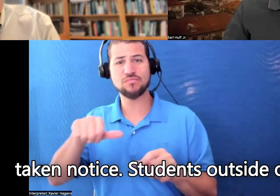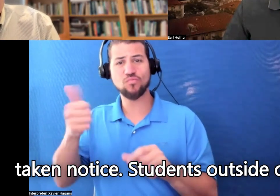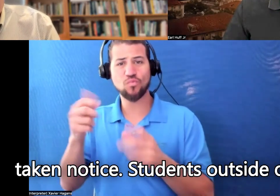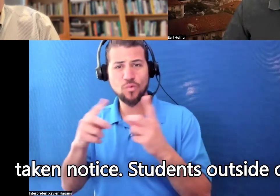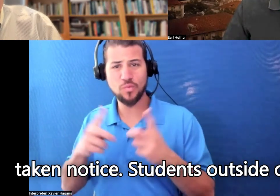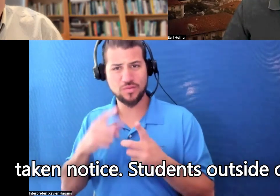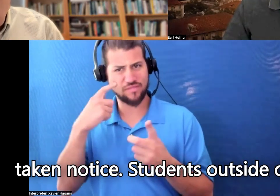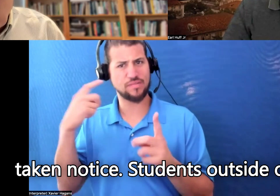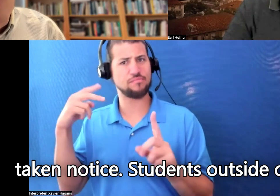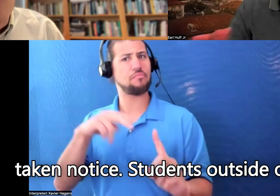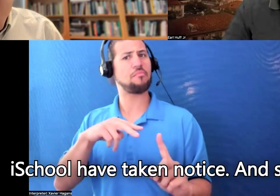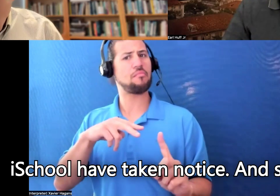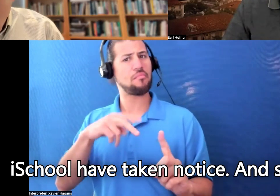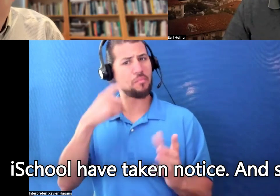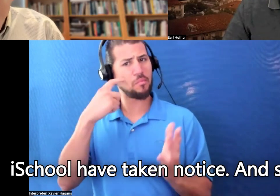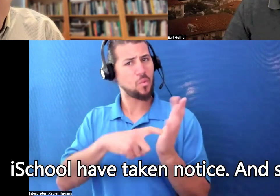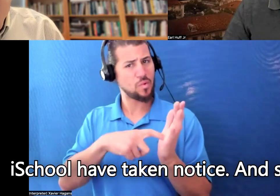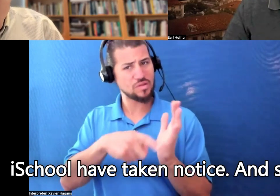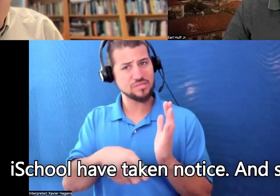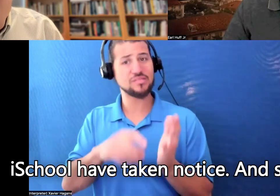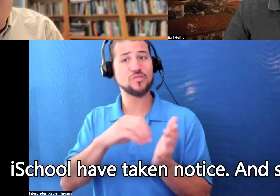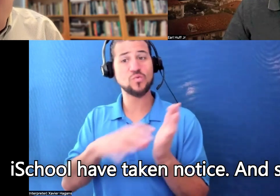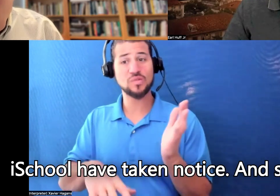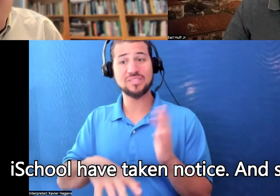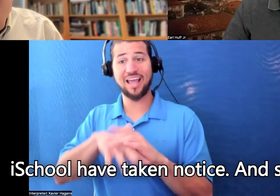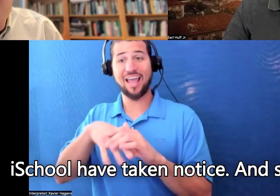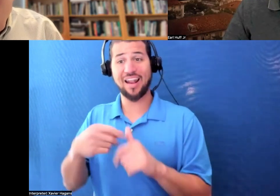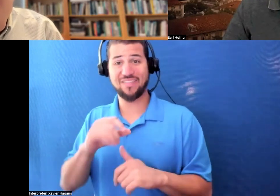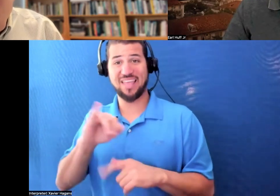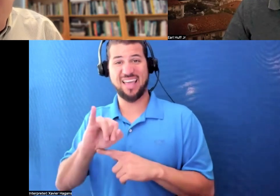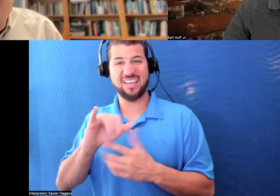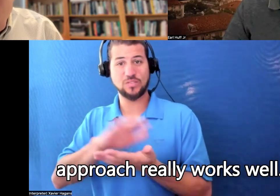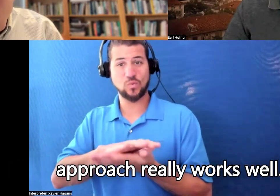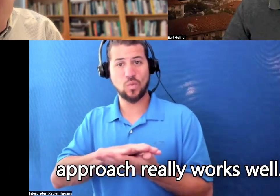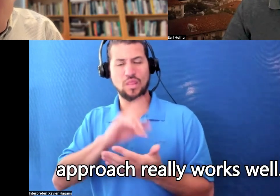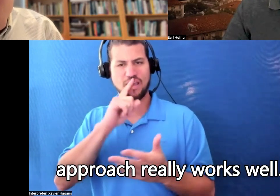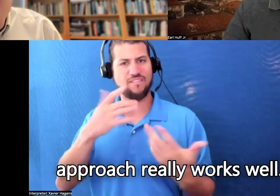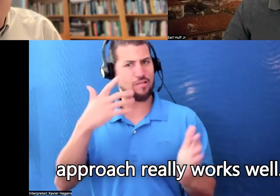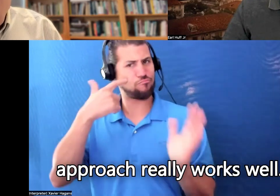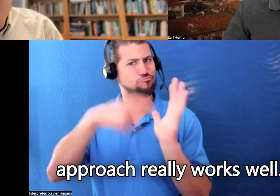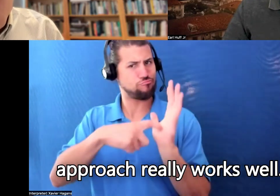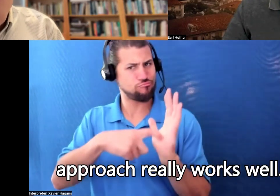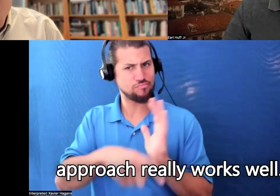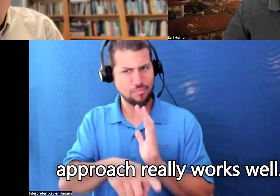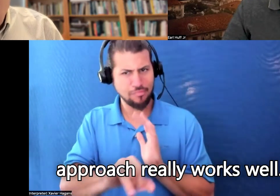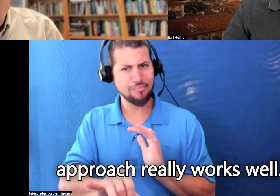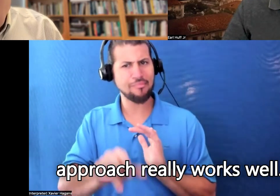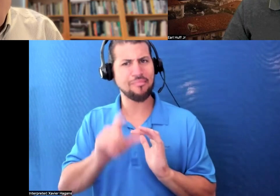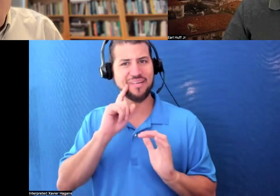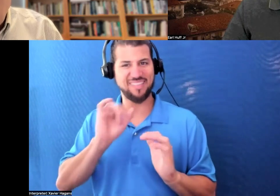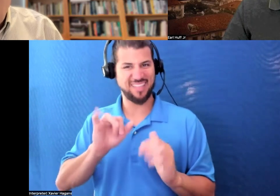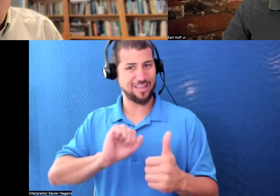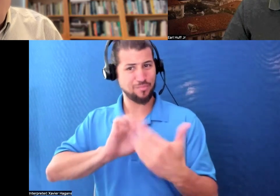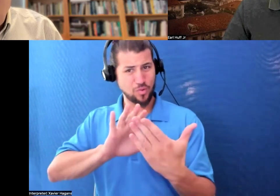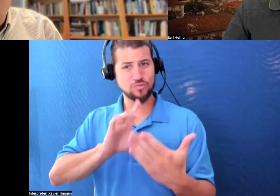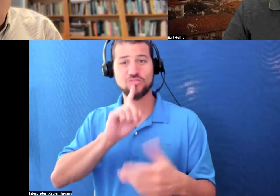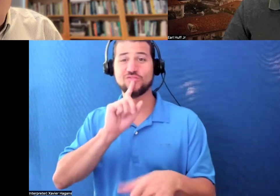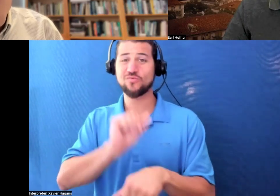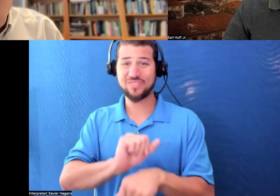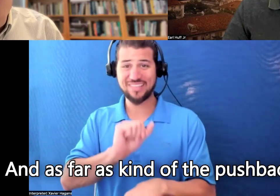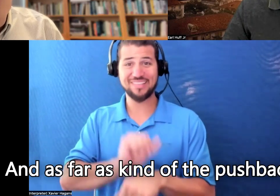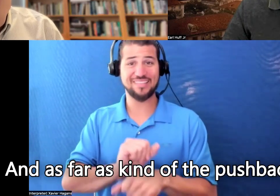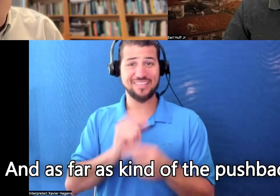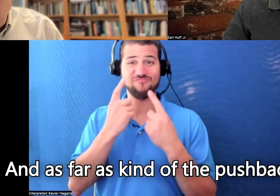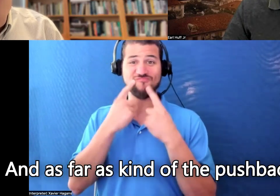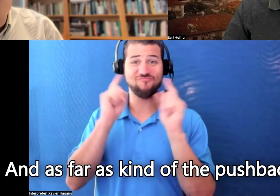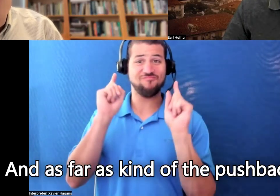notice. Students outside of the iSchool have taken notice, and so this approach really works well.